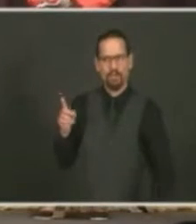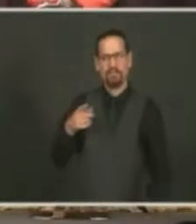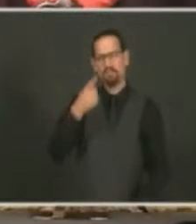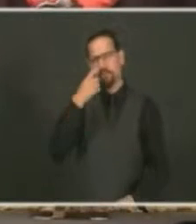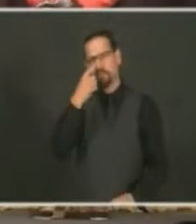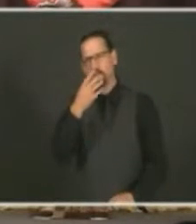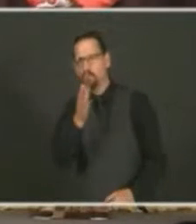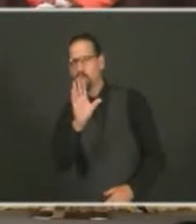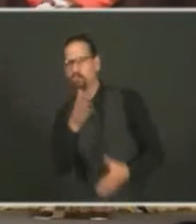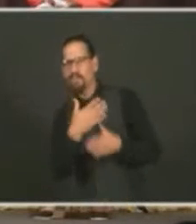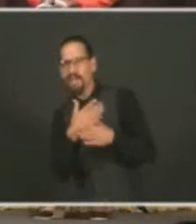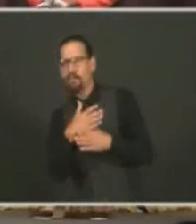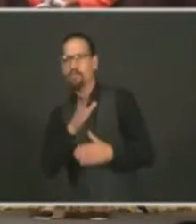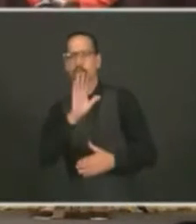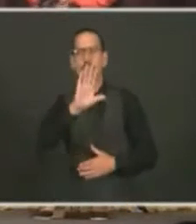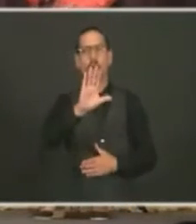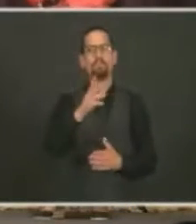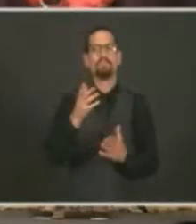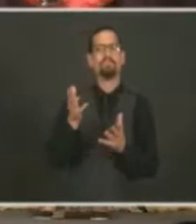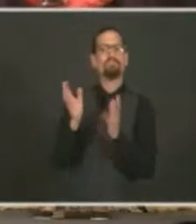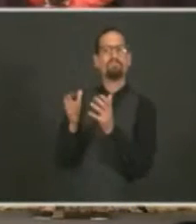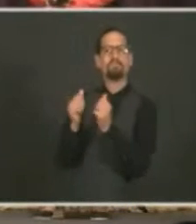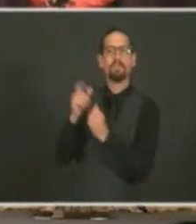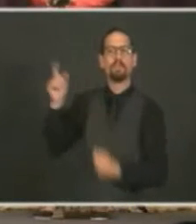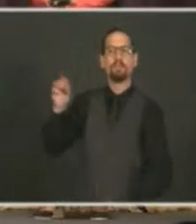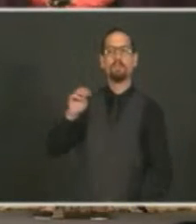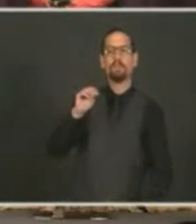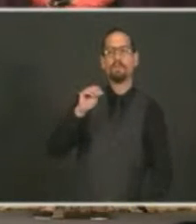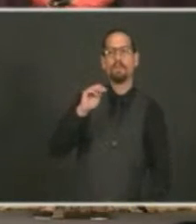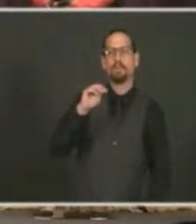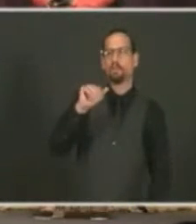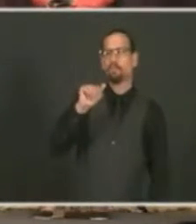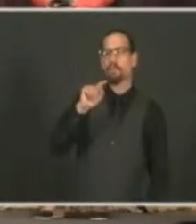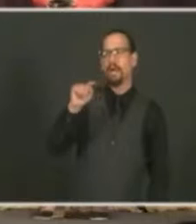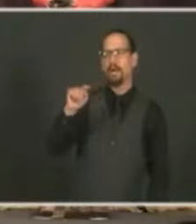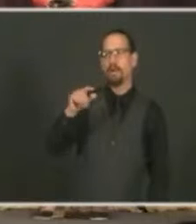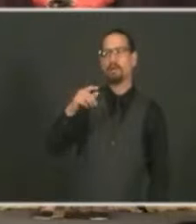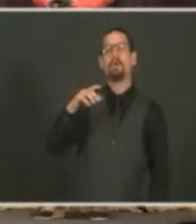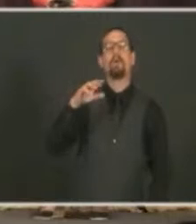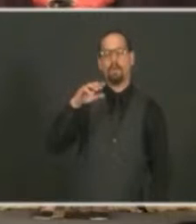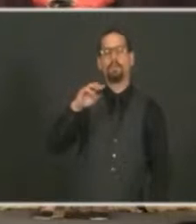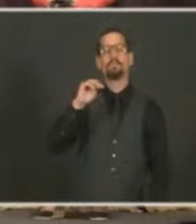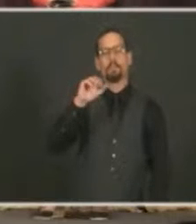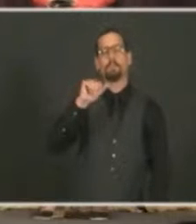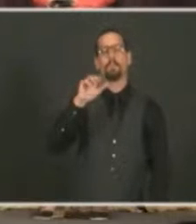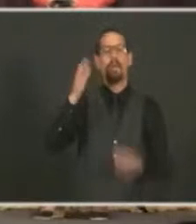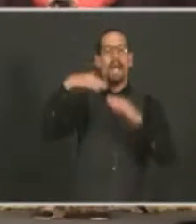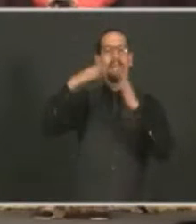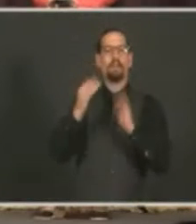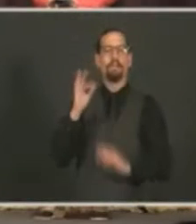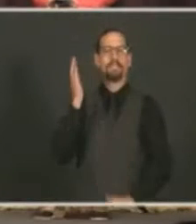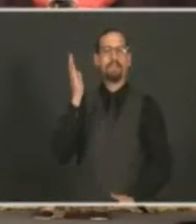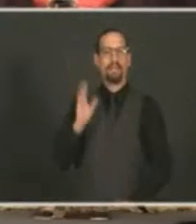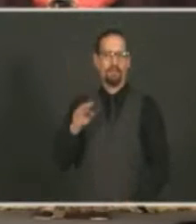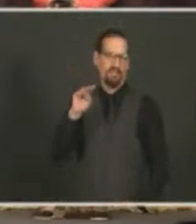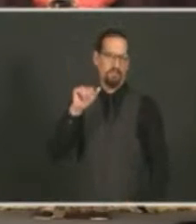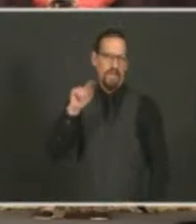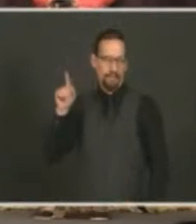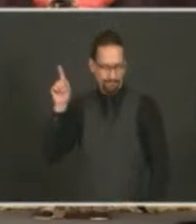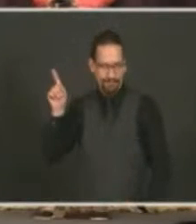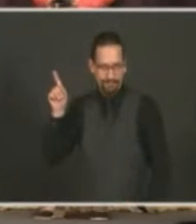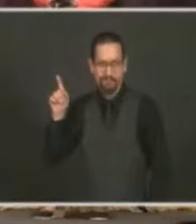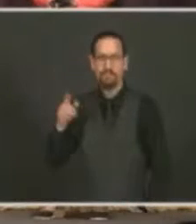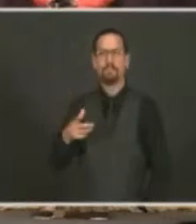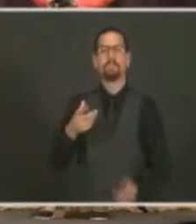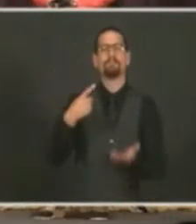with Speaker Mattiello and President Ruggiero in recent times, and what's going on in terms of the